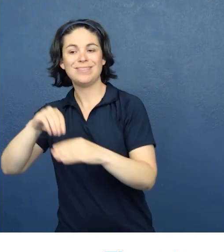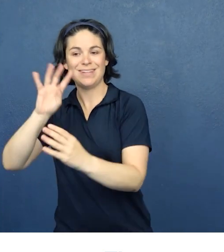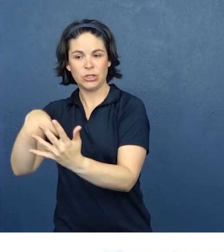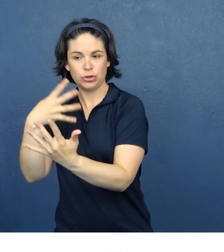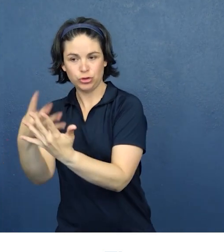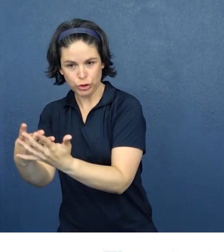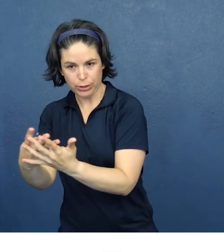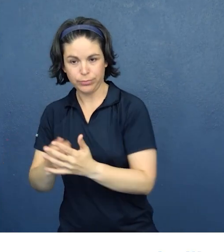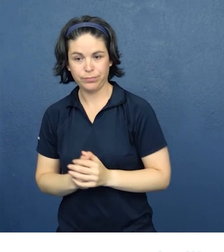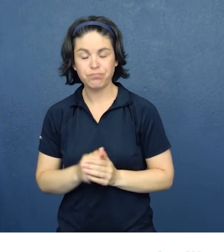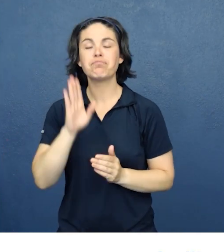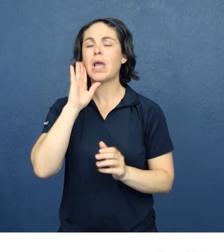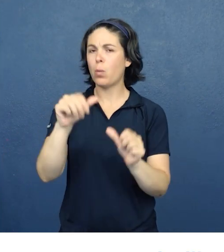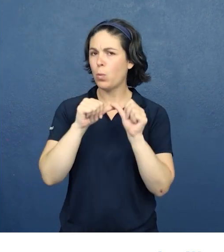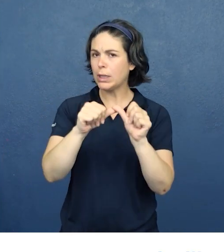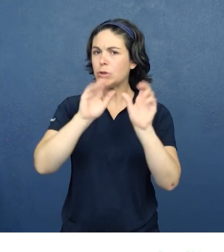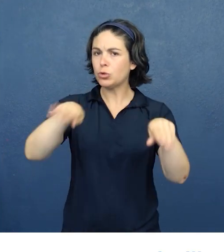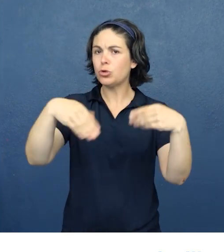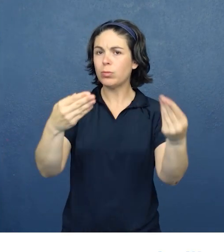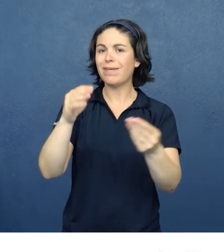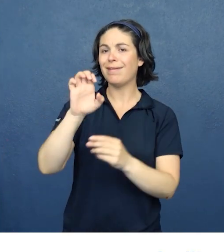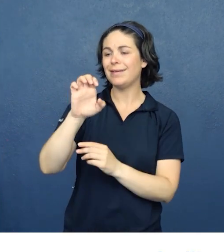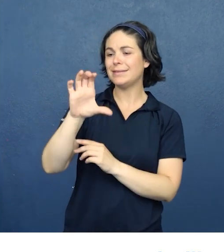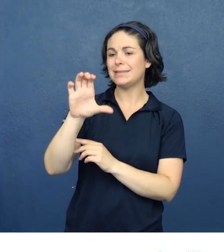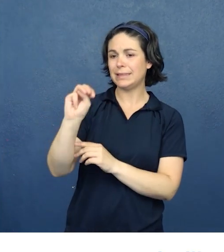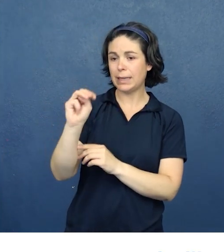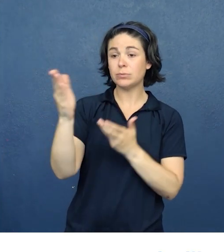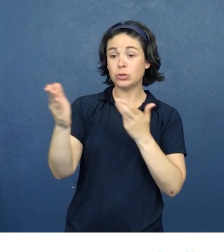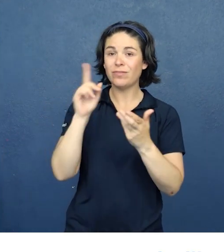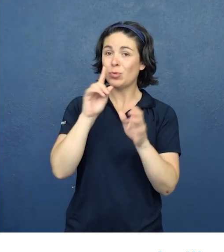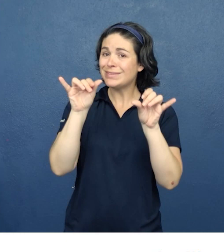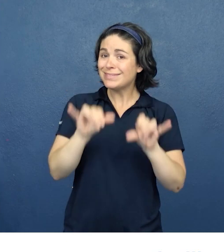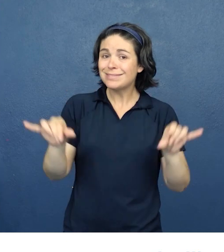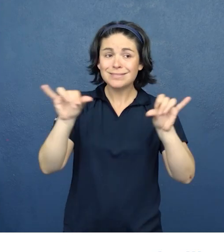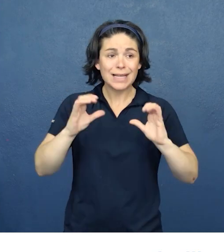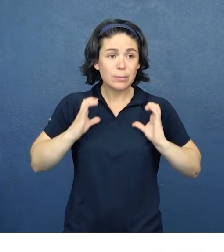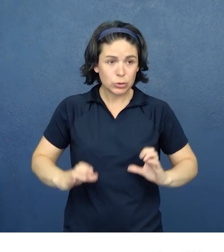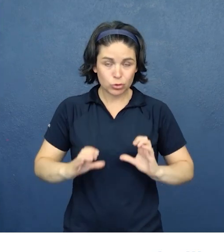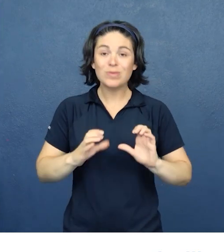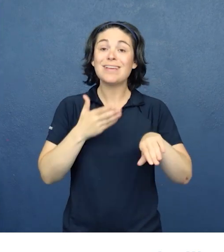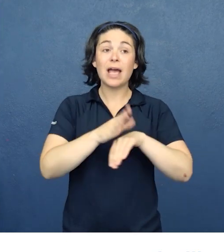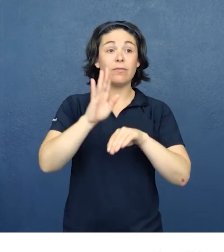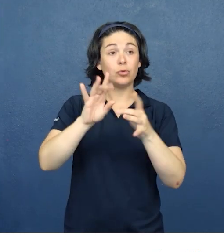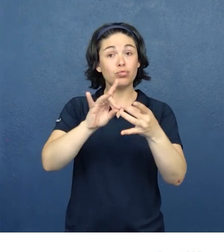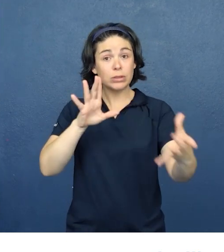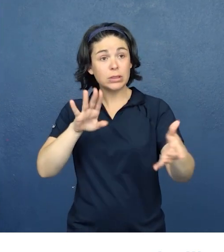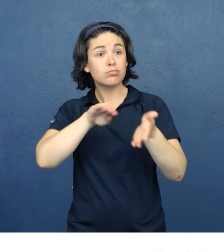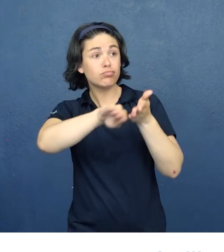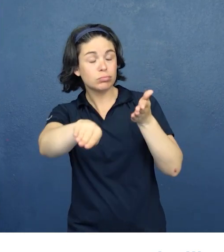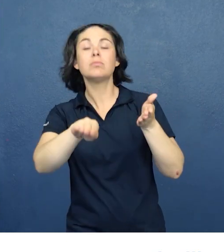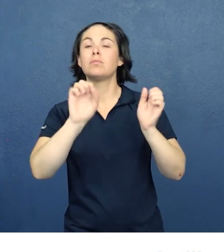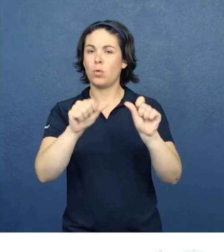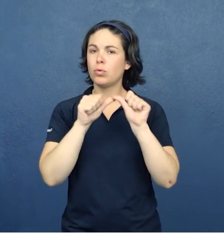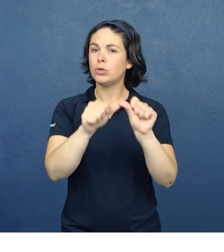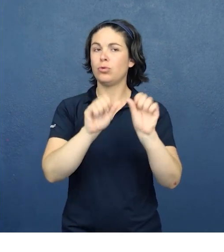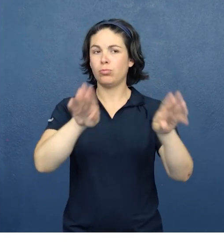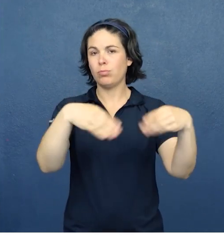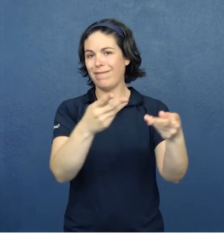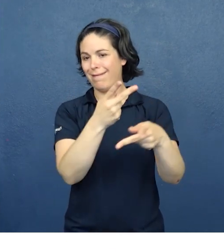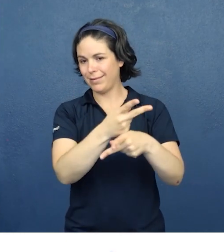juvenile detention facilities, and will continue to provide ECM services to these same consumers after their release.